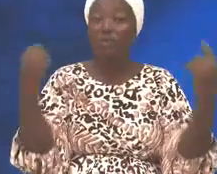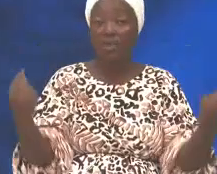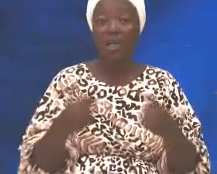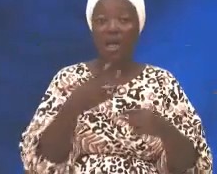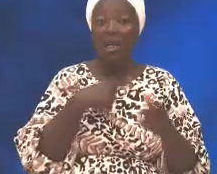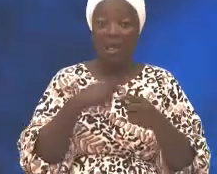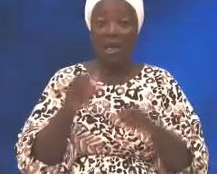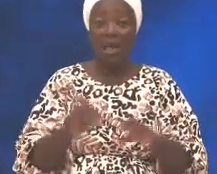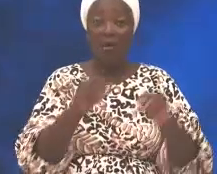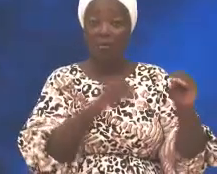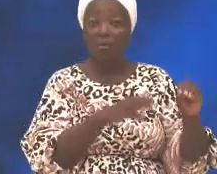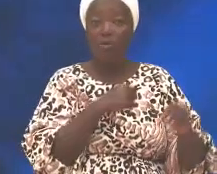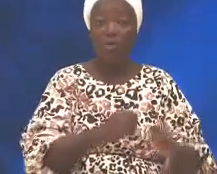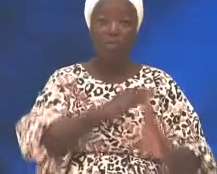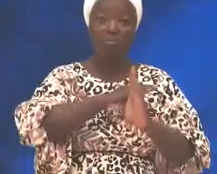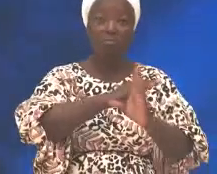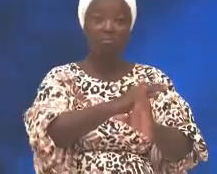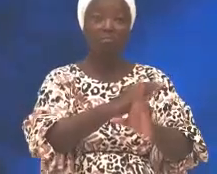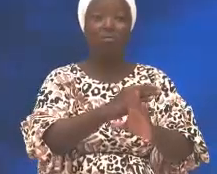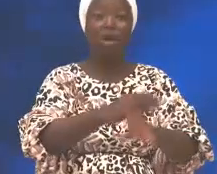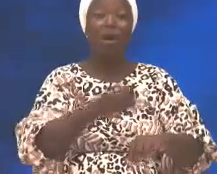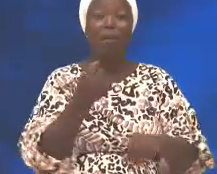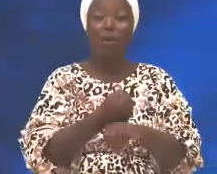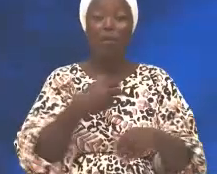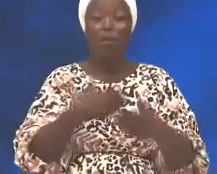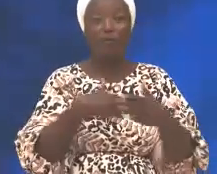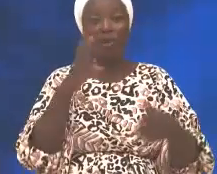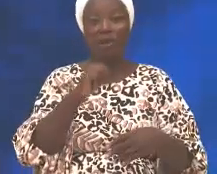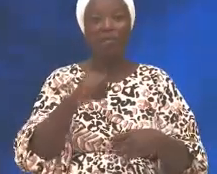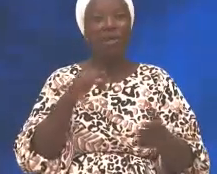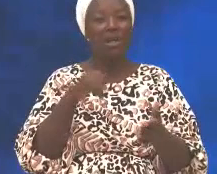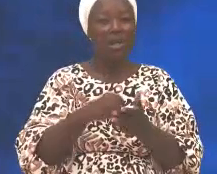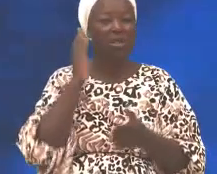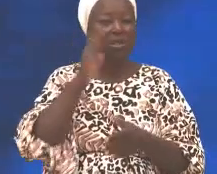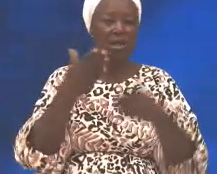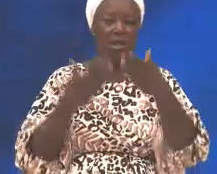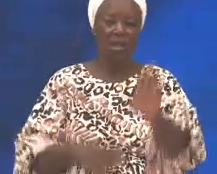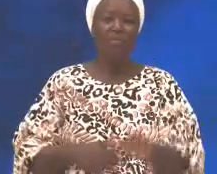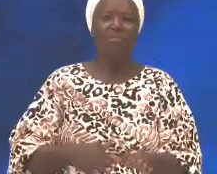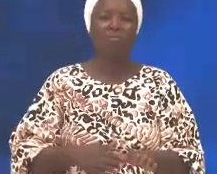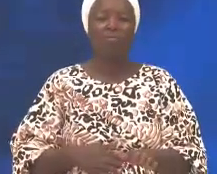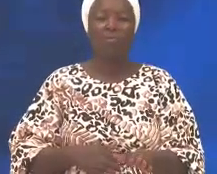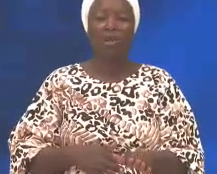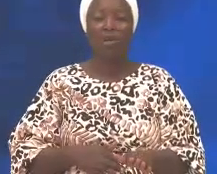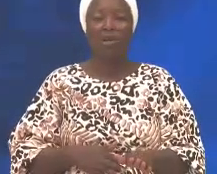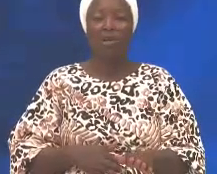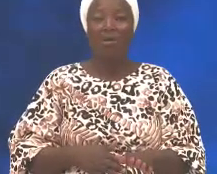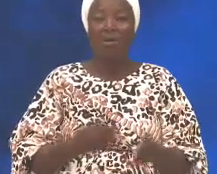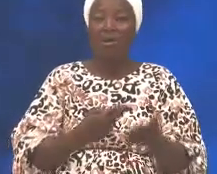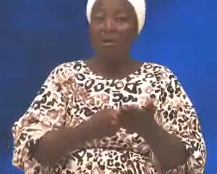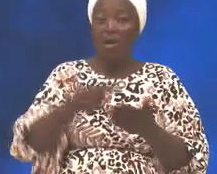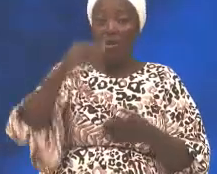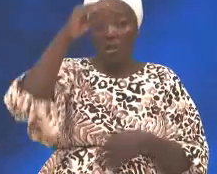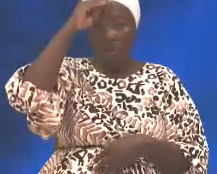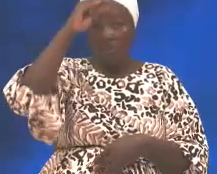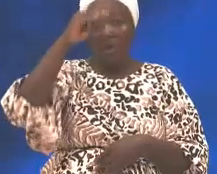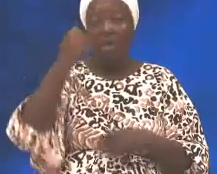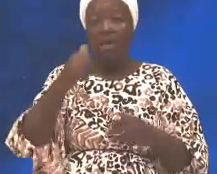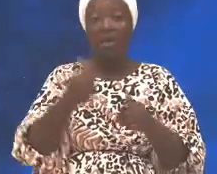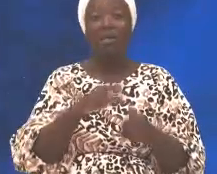block before him, he shall die. Righteous man, he backslides, he throws away